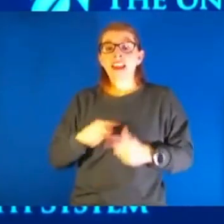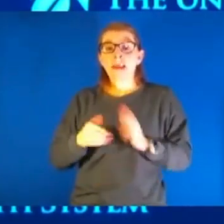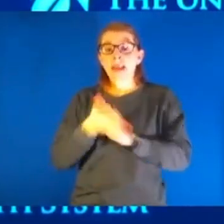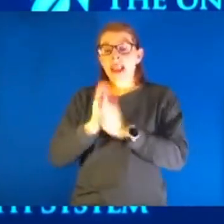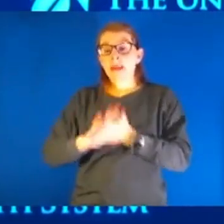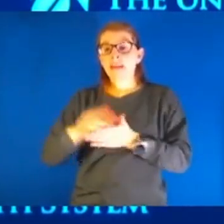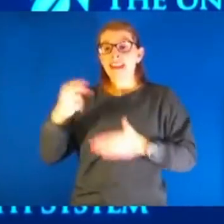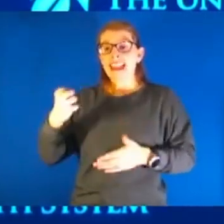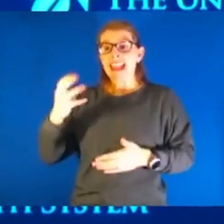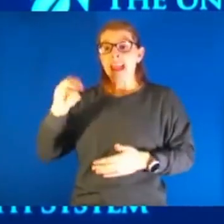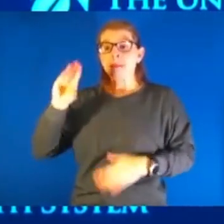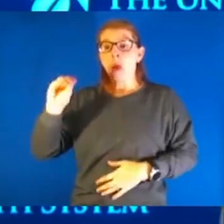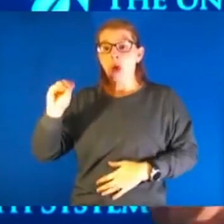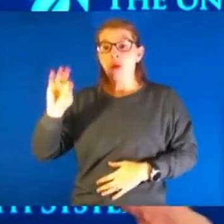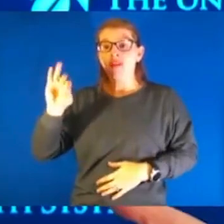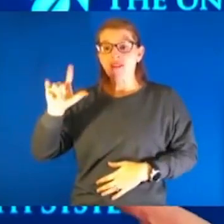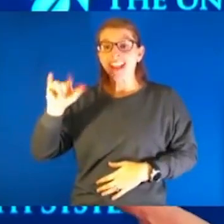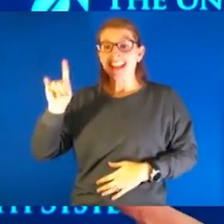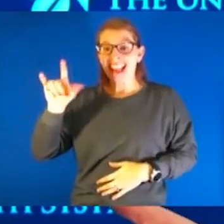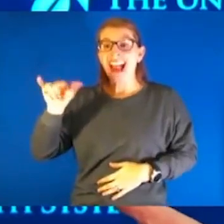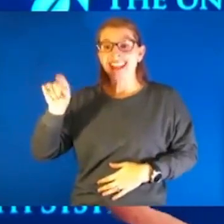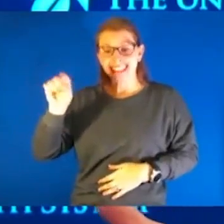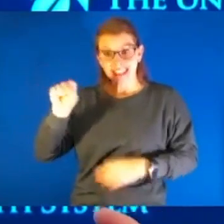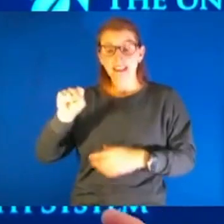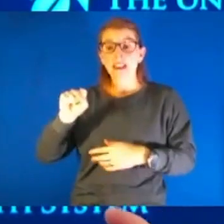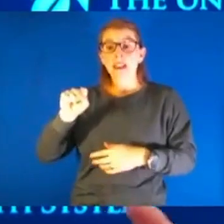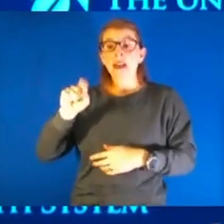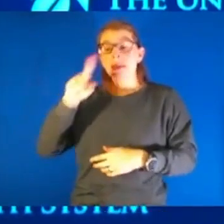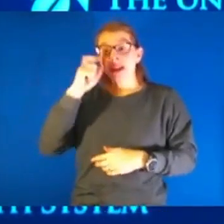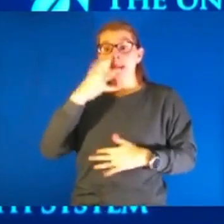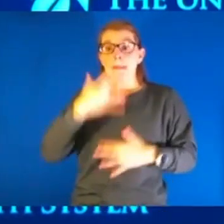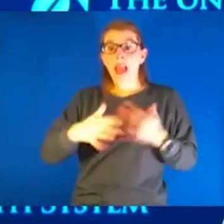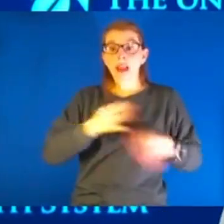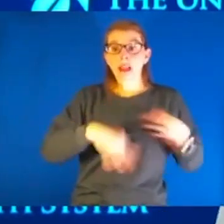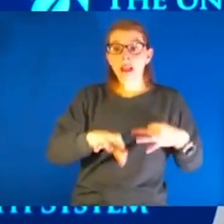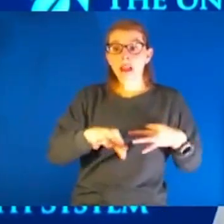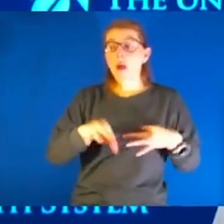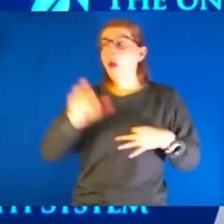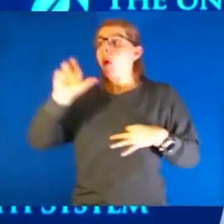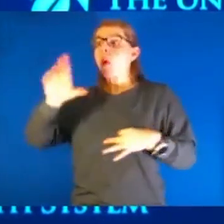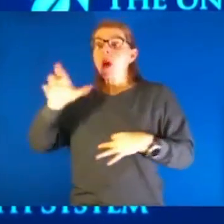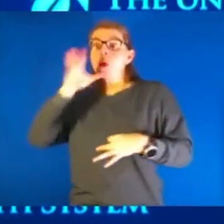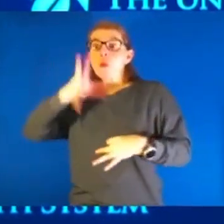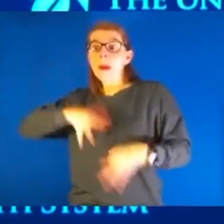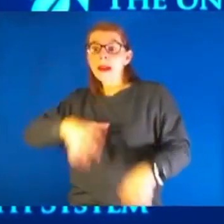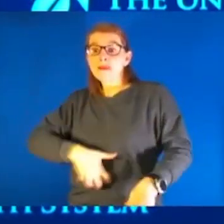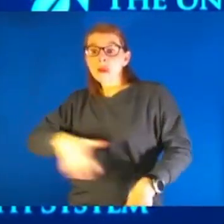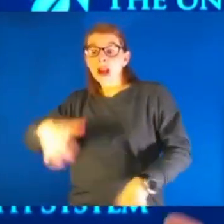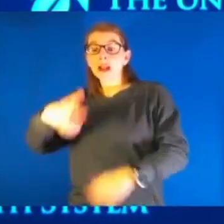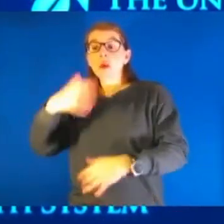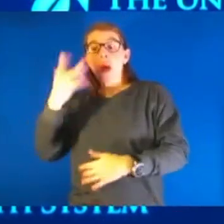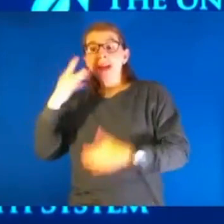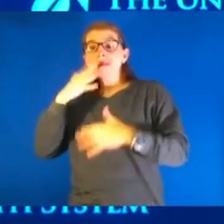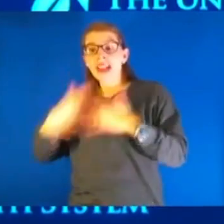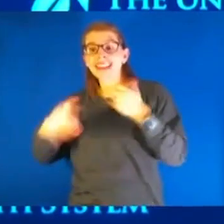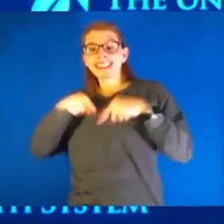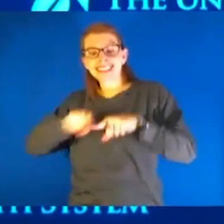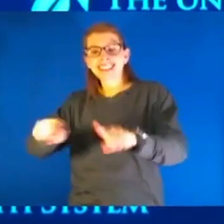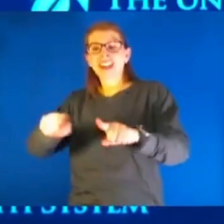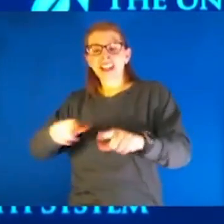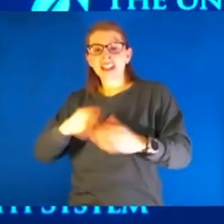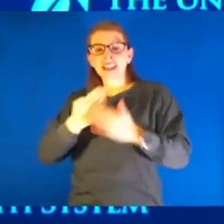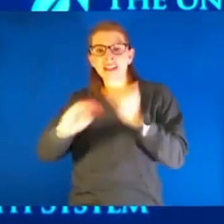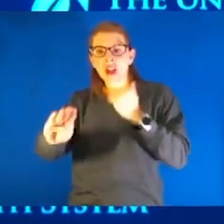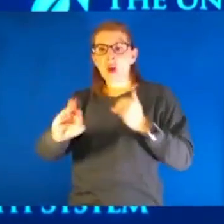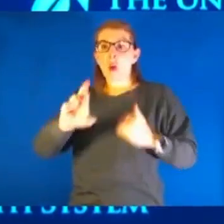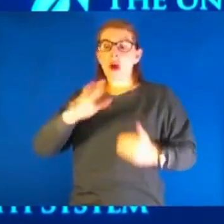transfusions. Then it became a disease of pregnant moms who bled at delivery. Then it became a disease of people who had heart attacks and had to have a transfusion during open